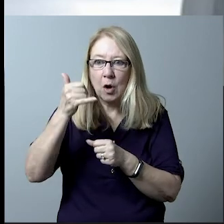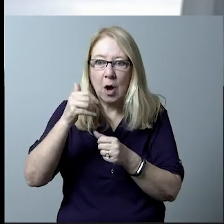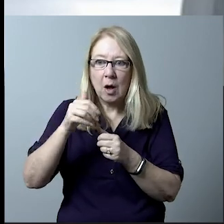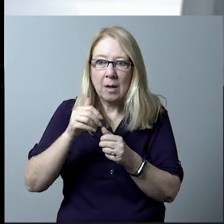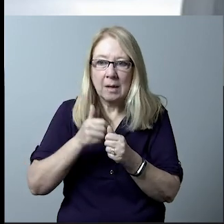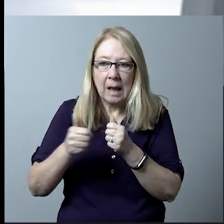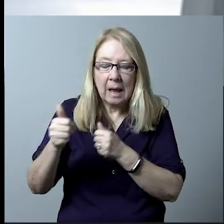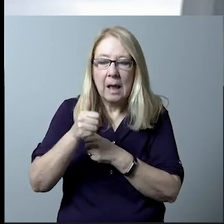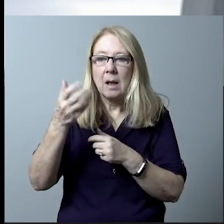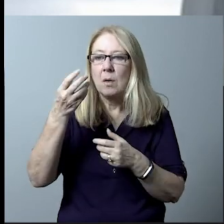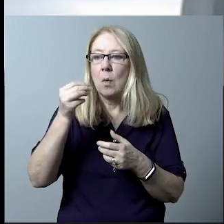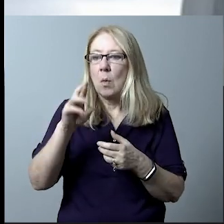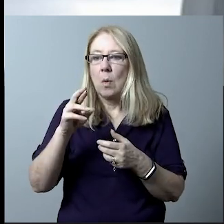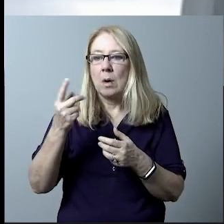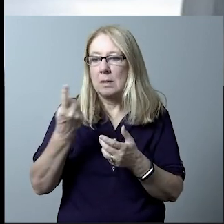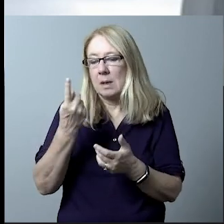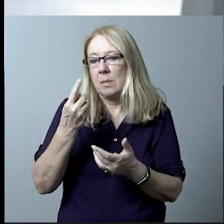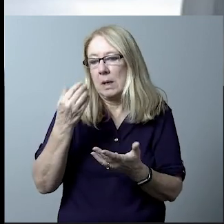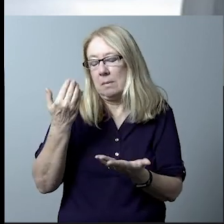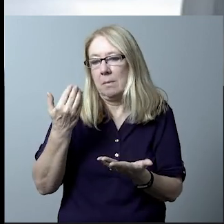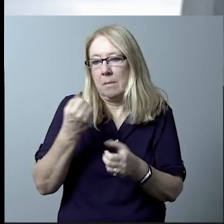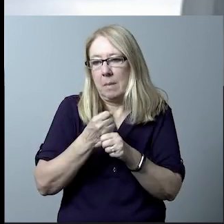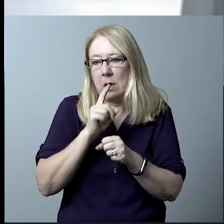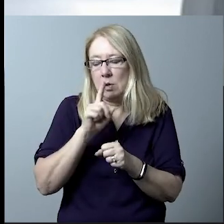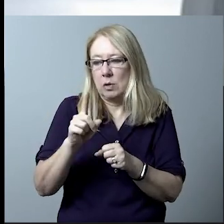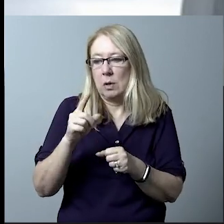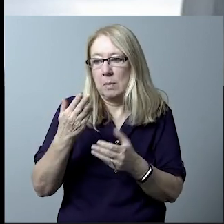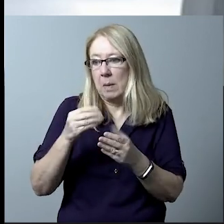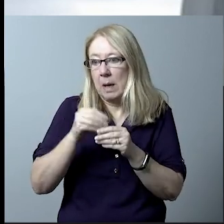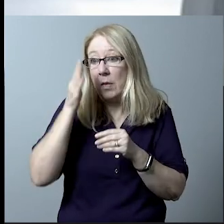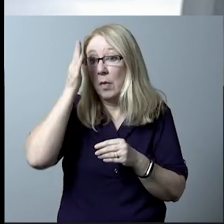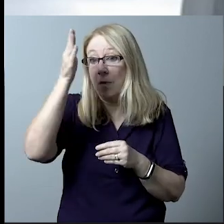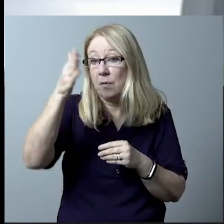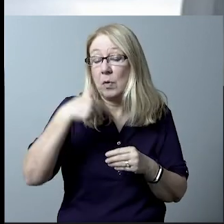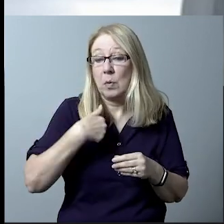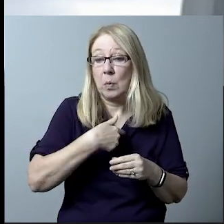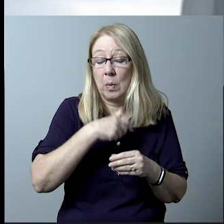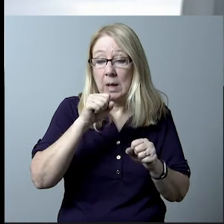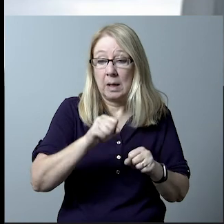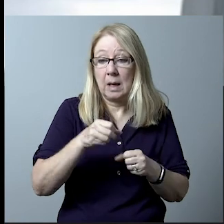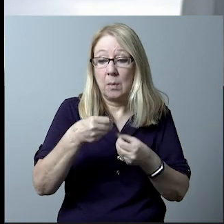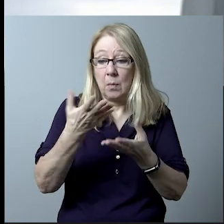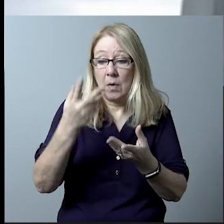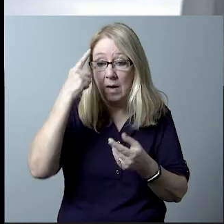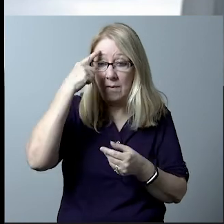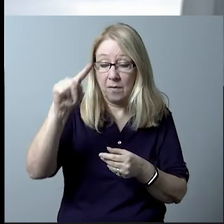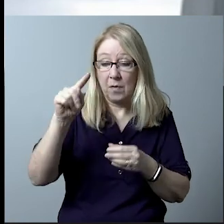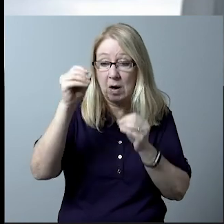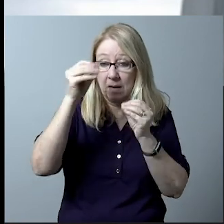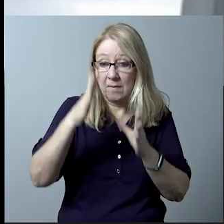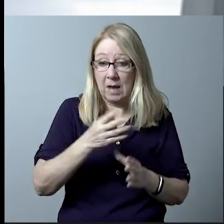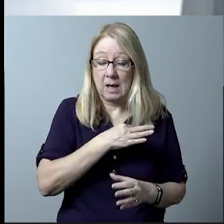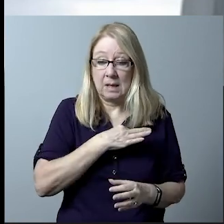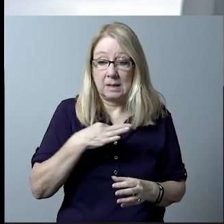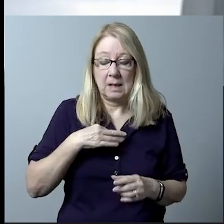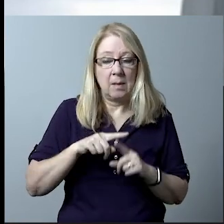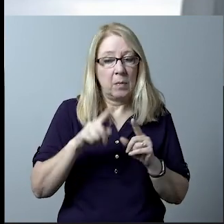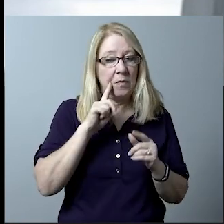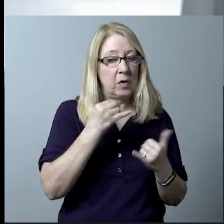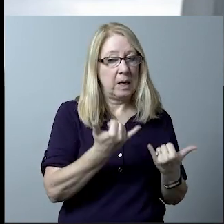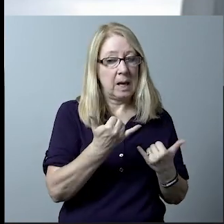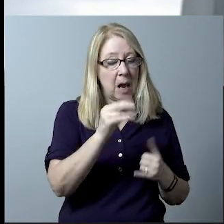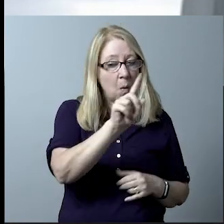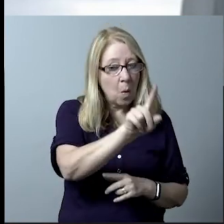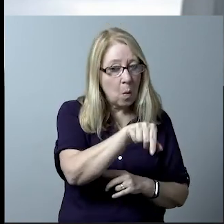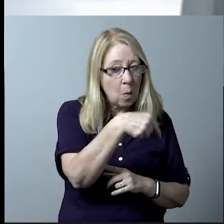attention and always call ahead. At some point in the future, as capacity grows, we may be able to offer it to faculty and staff, but right now, as a start,